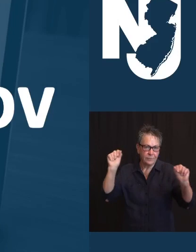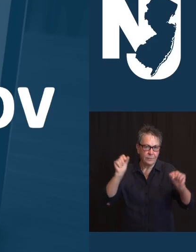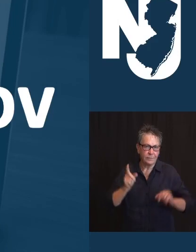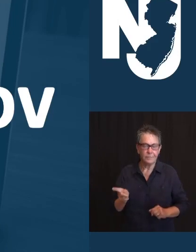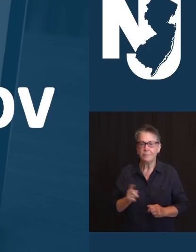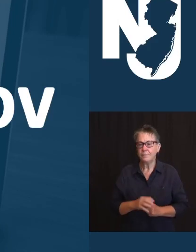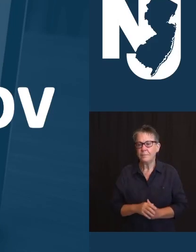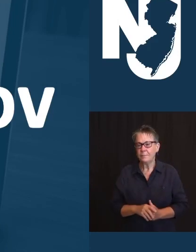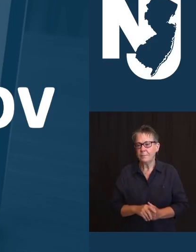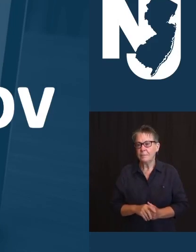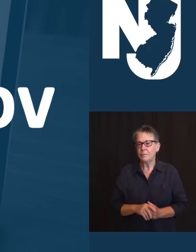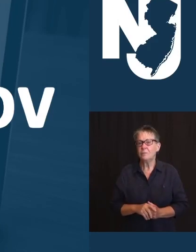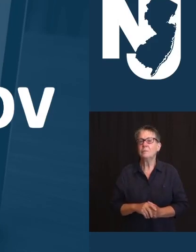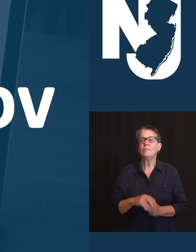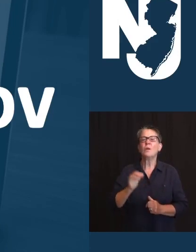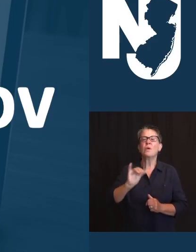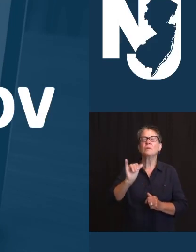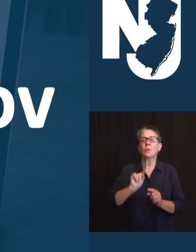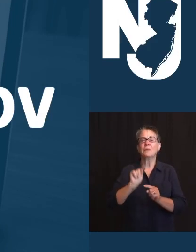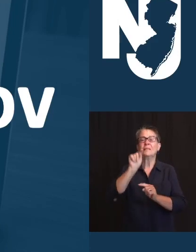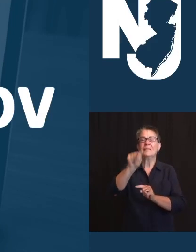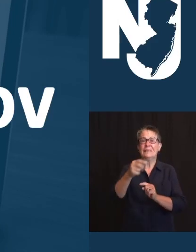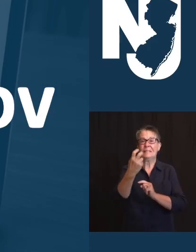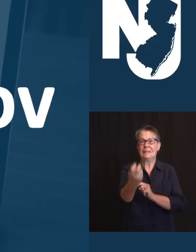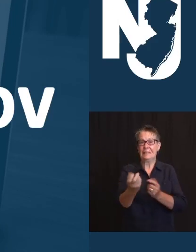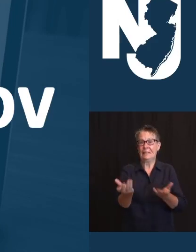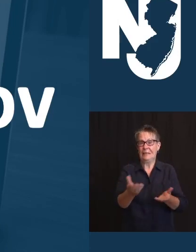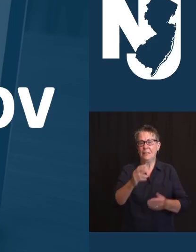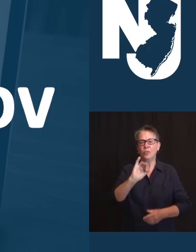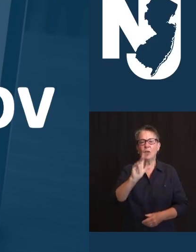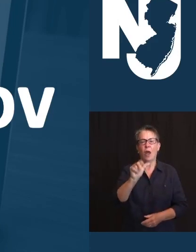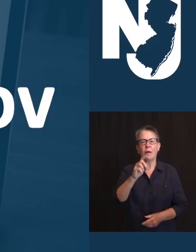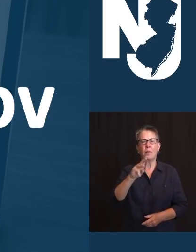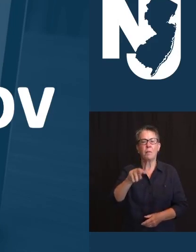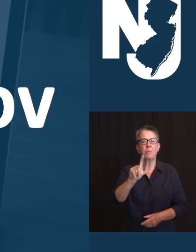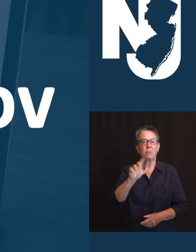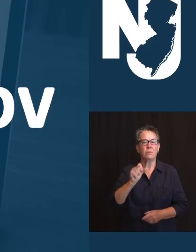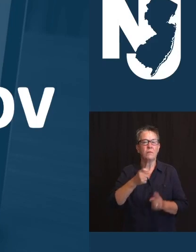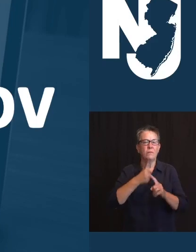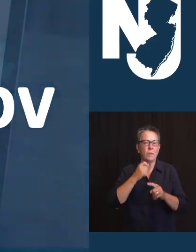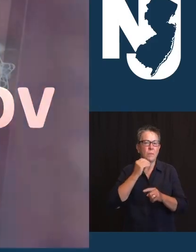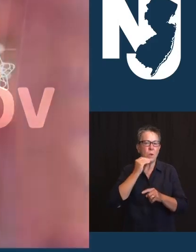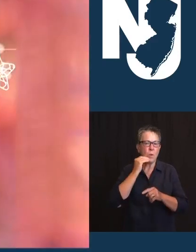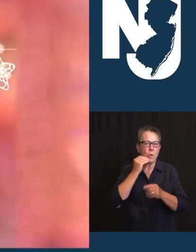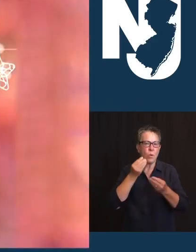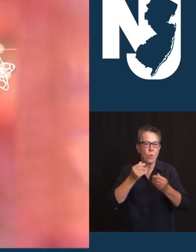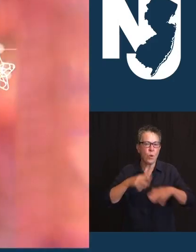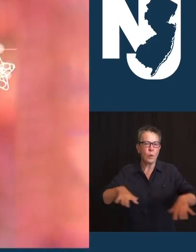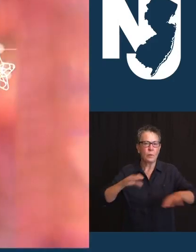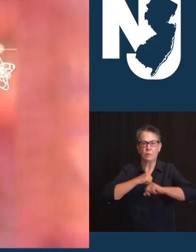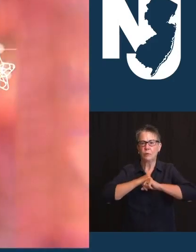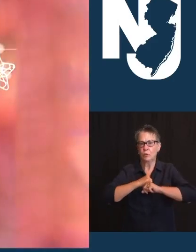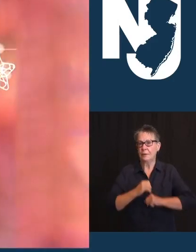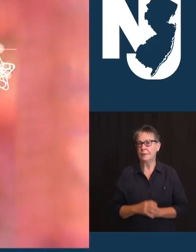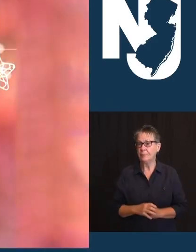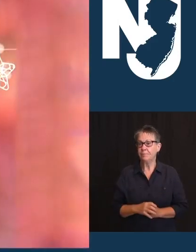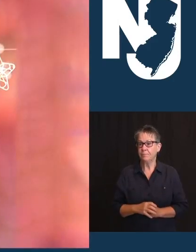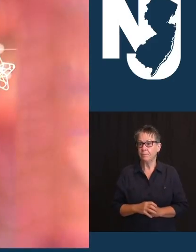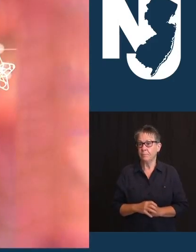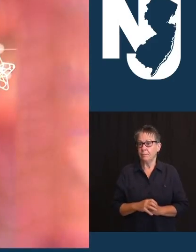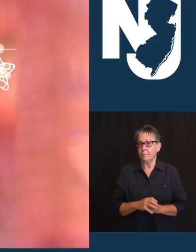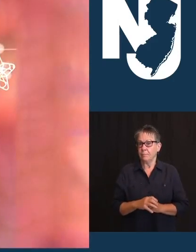and Preparedness, Jared Maples, is with us. Good afternoon. First, I want to wish everyone in our state's wonderful,